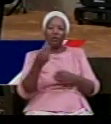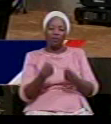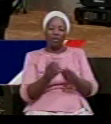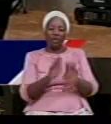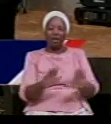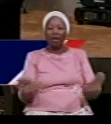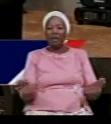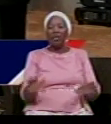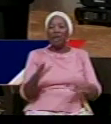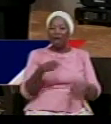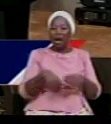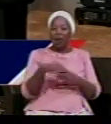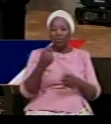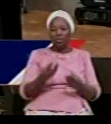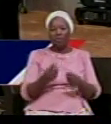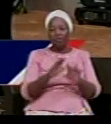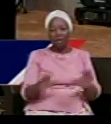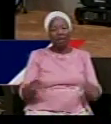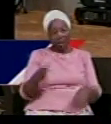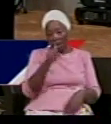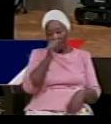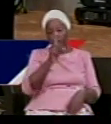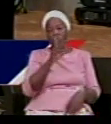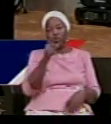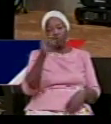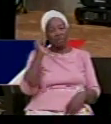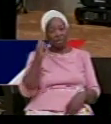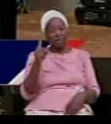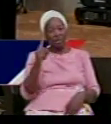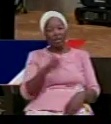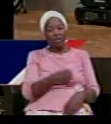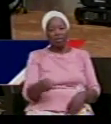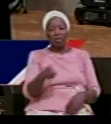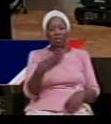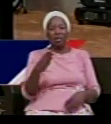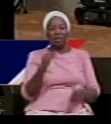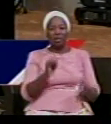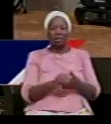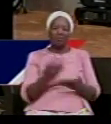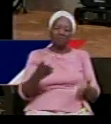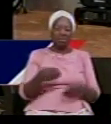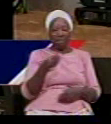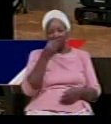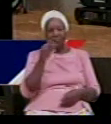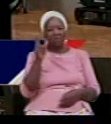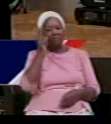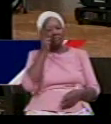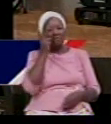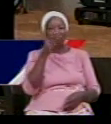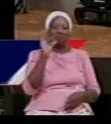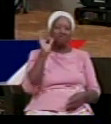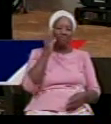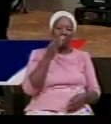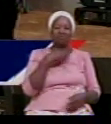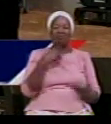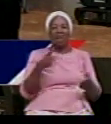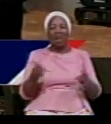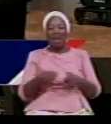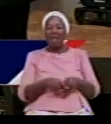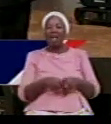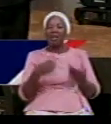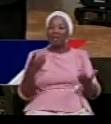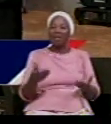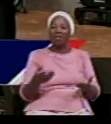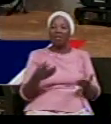land, out of land. I'm sure you understand those things, the fruits, vegetables, the pawpaw, the papaya,